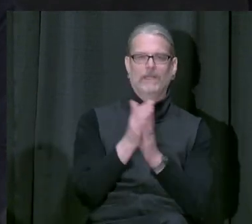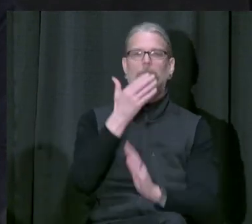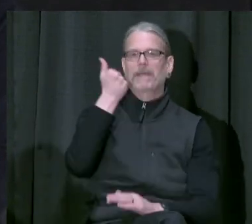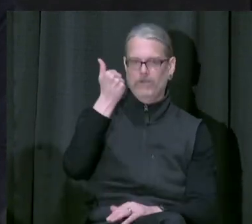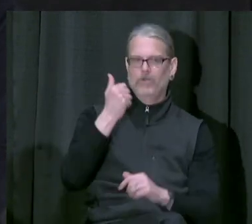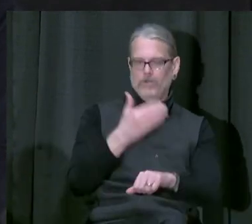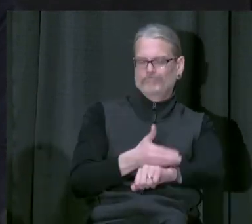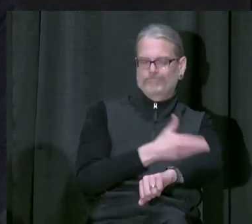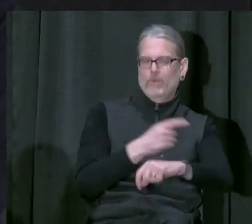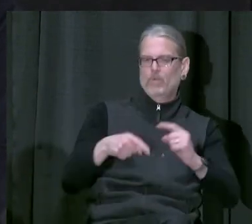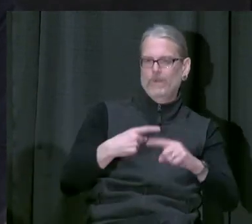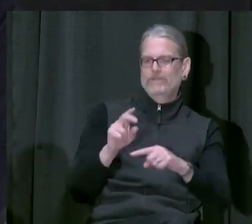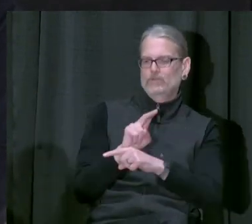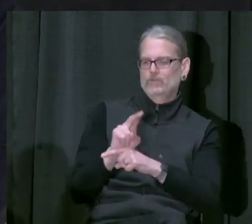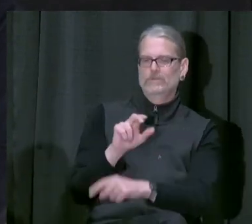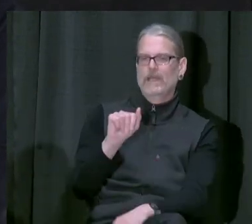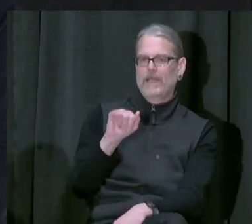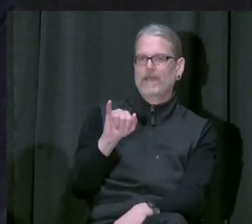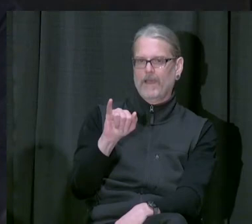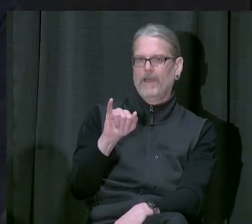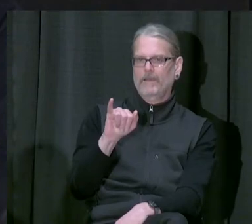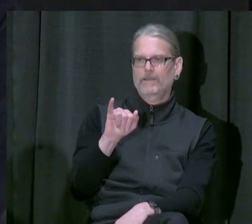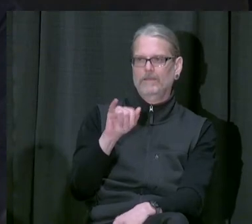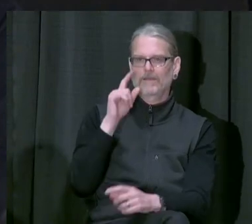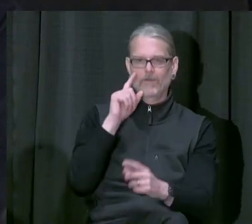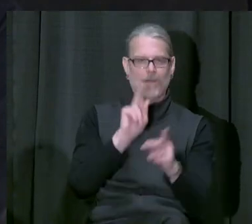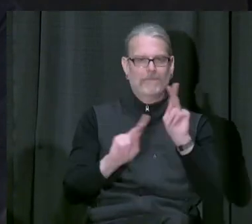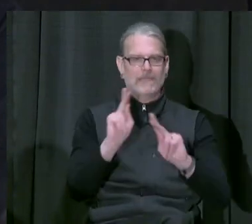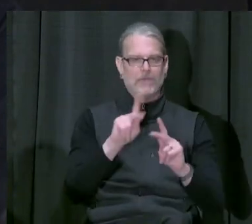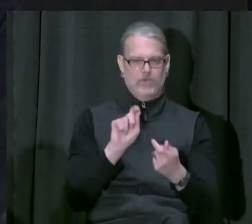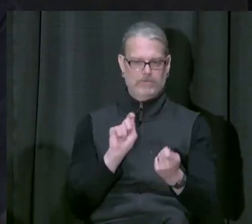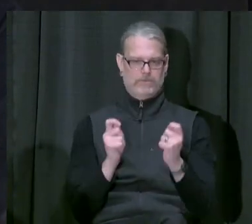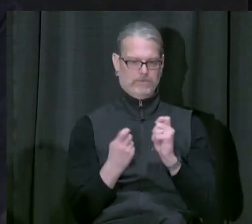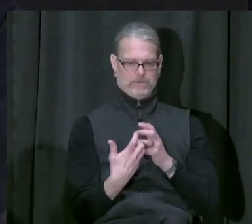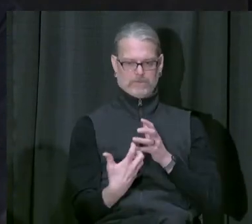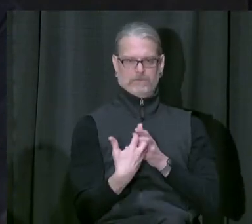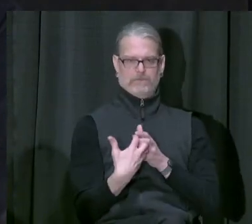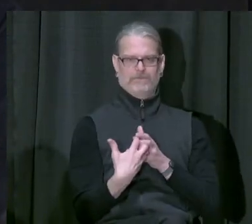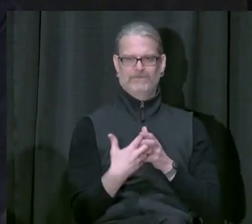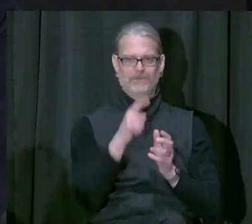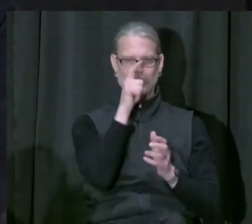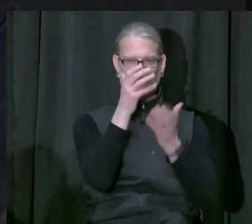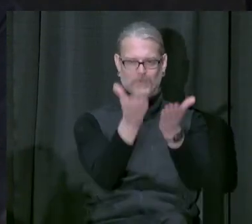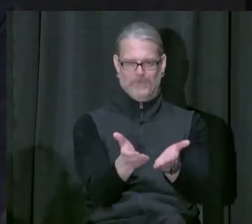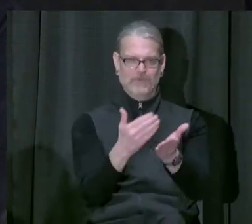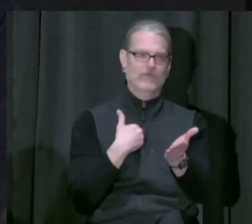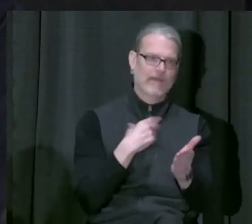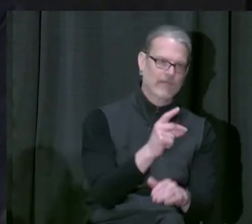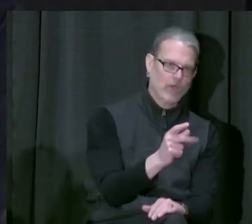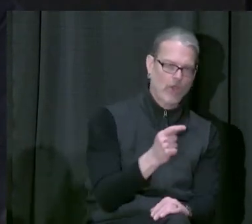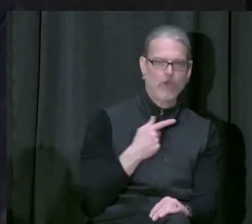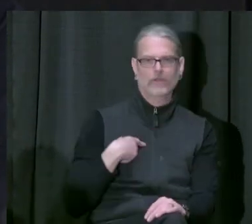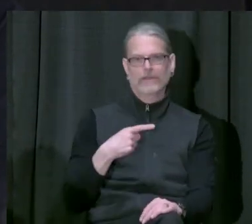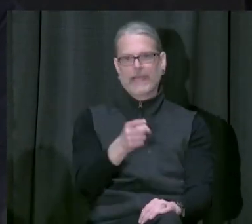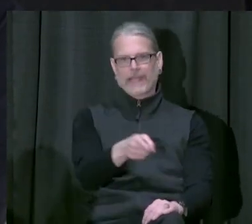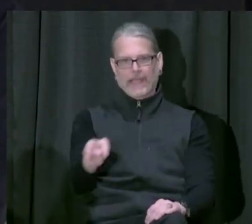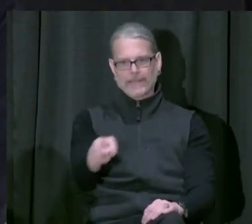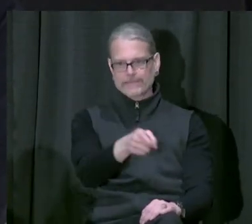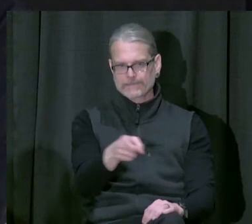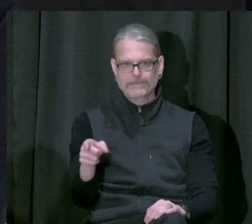determine specifics about people, so it could adjust to your particular situation.